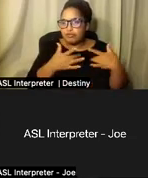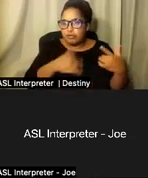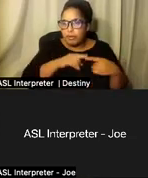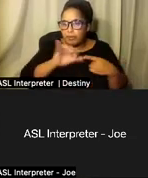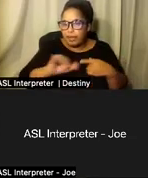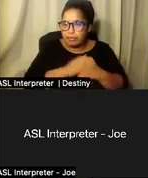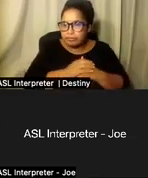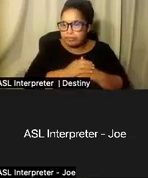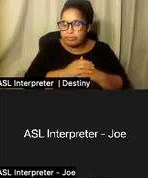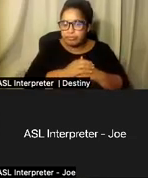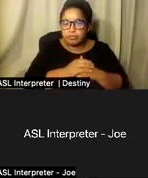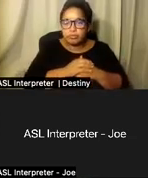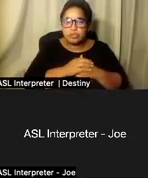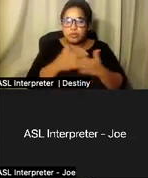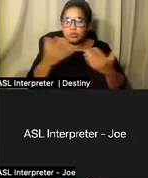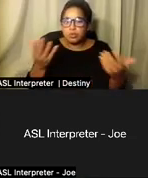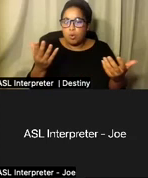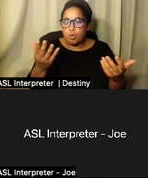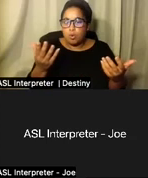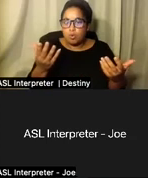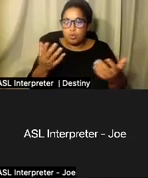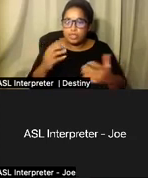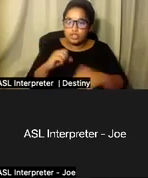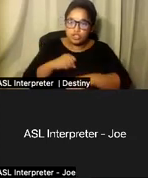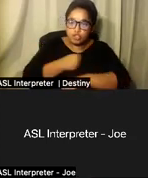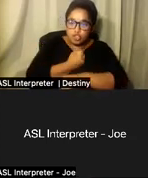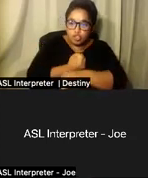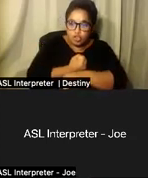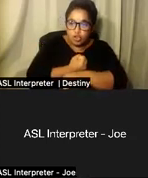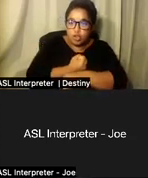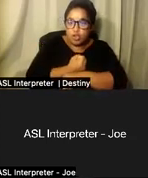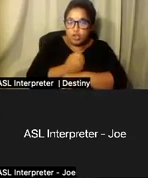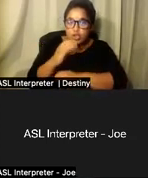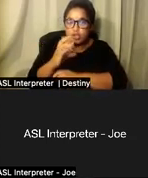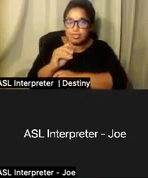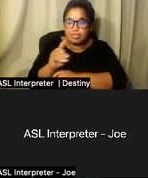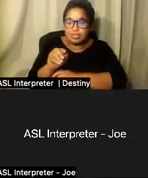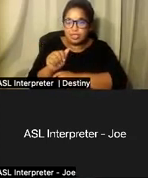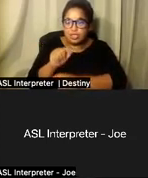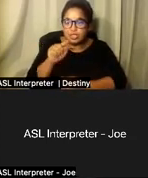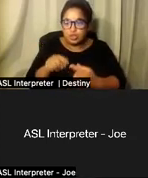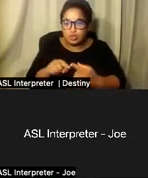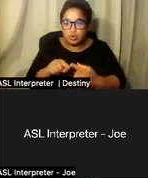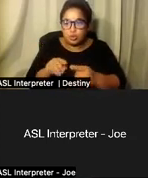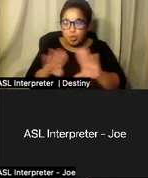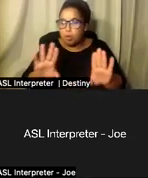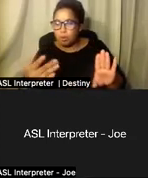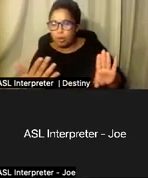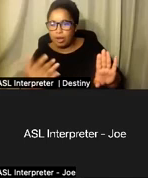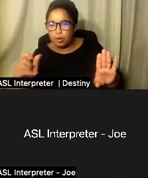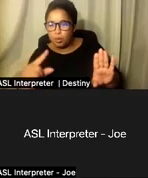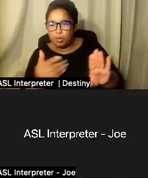Okay, so we secured the credenza to the wall. I'm sorry, and then Glen, just one other relevant question before we